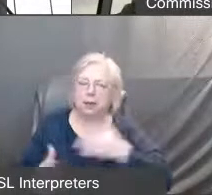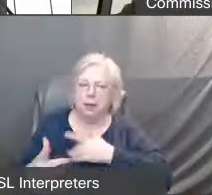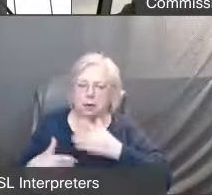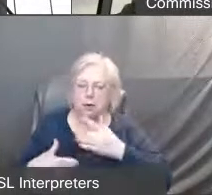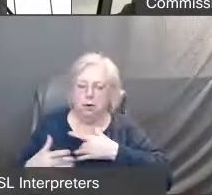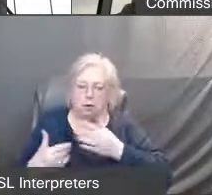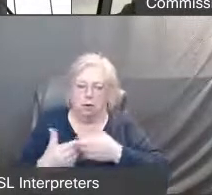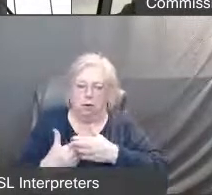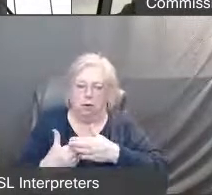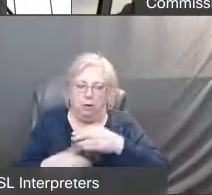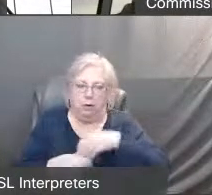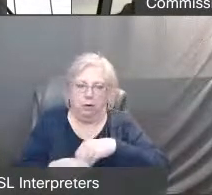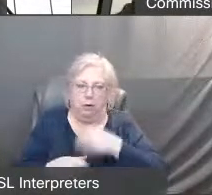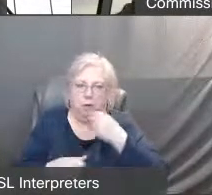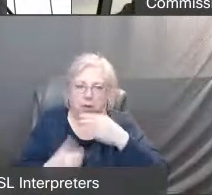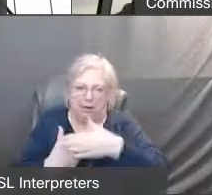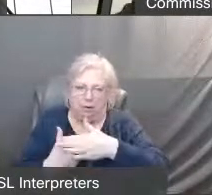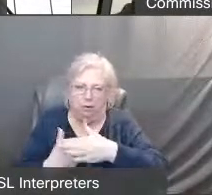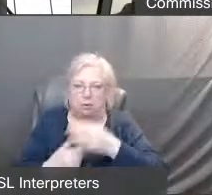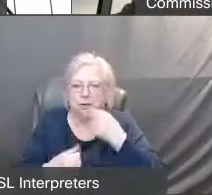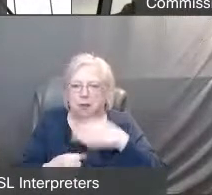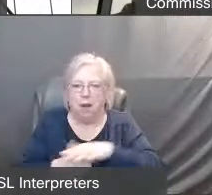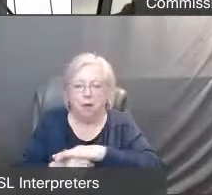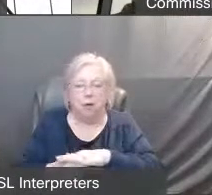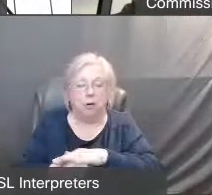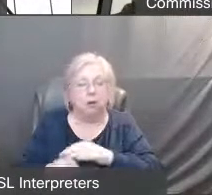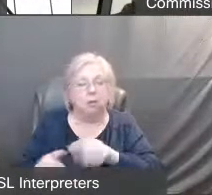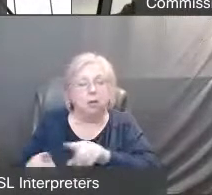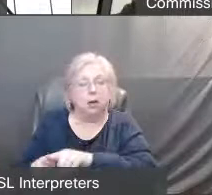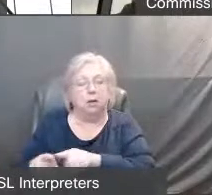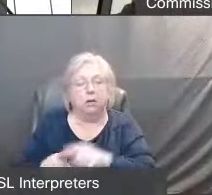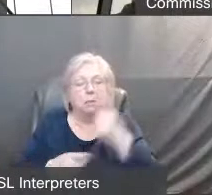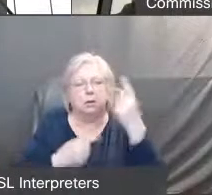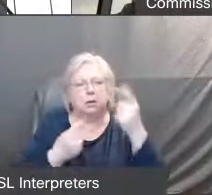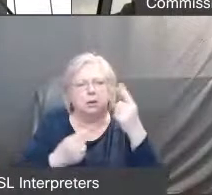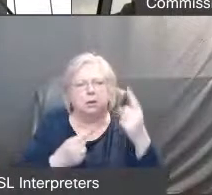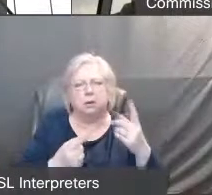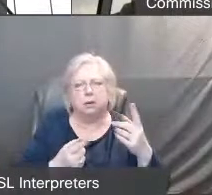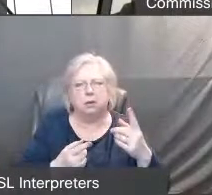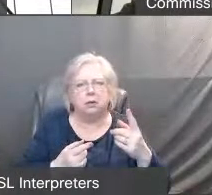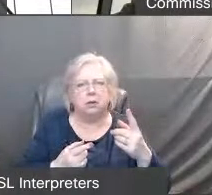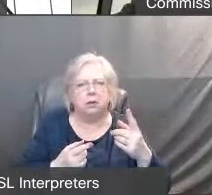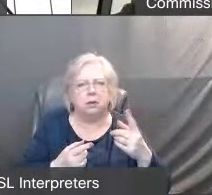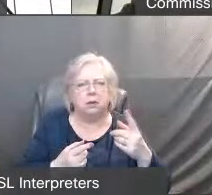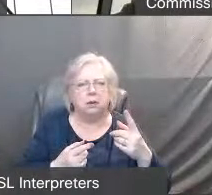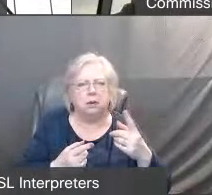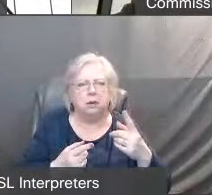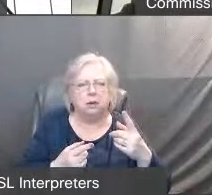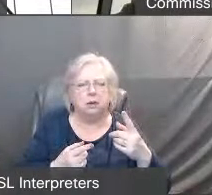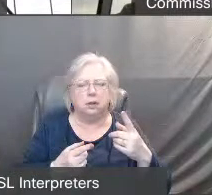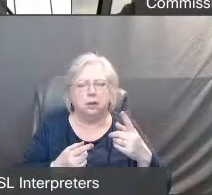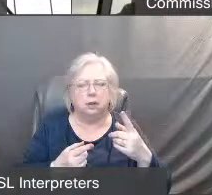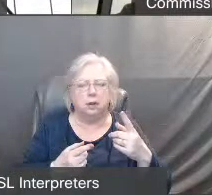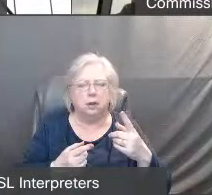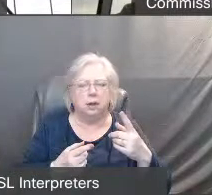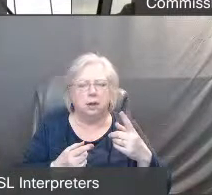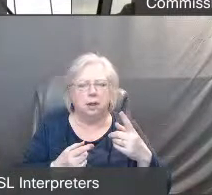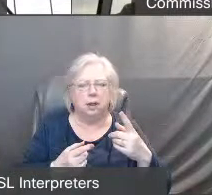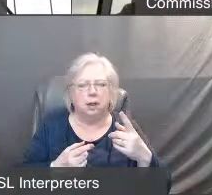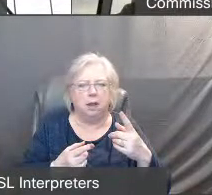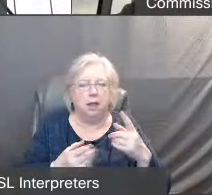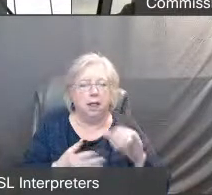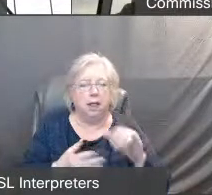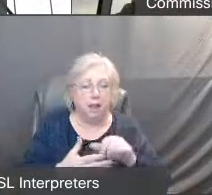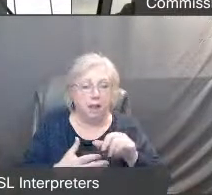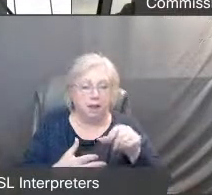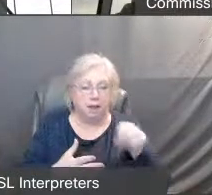into a neighborhood, but also consider what future, with your neighborhood, this property is vacant, and